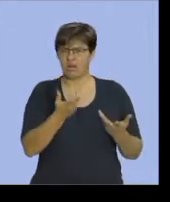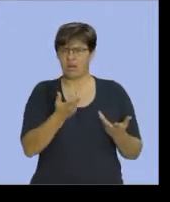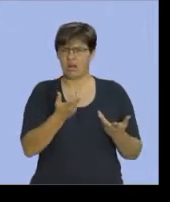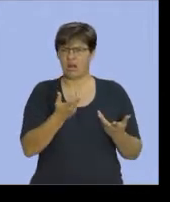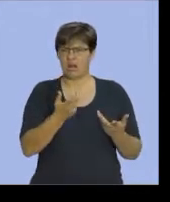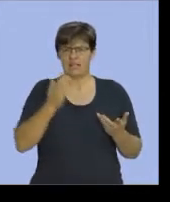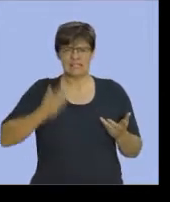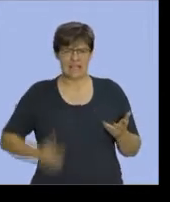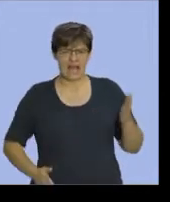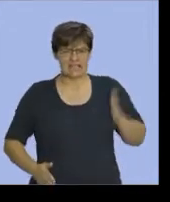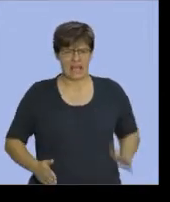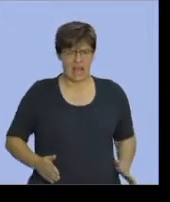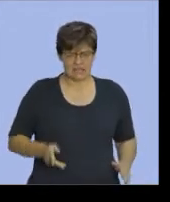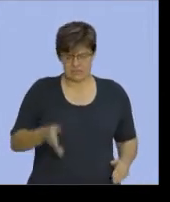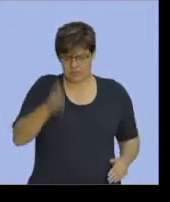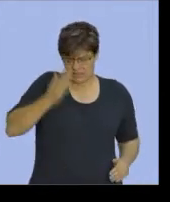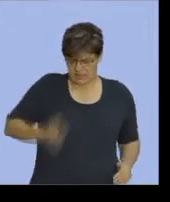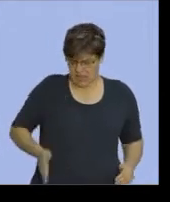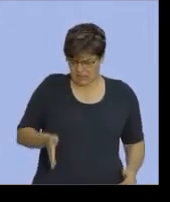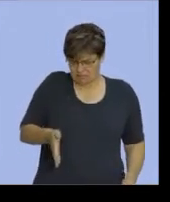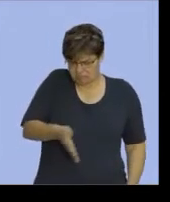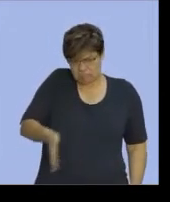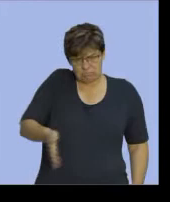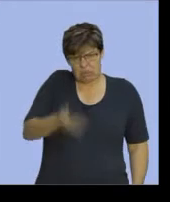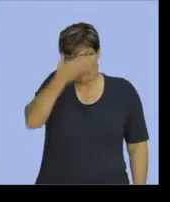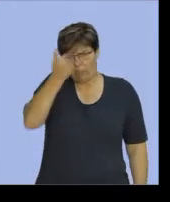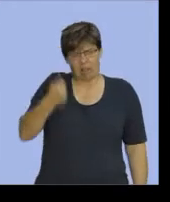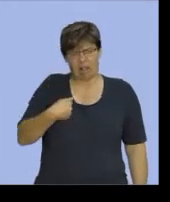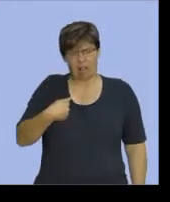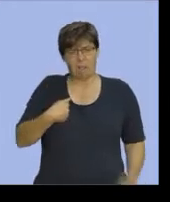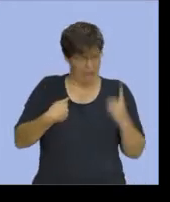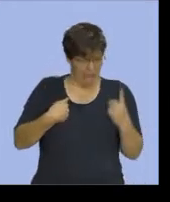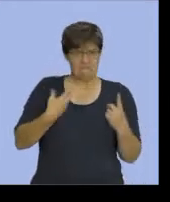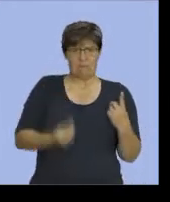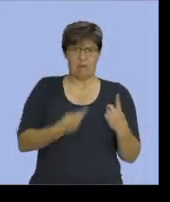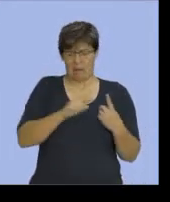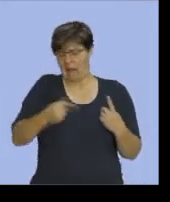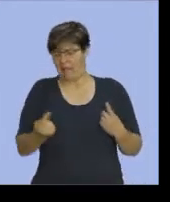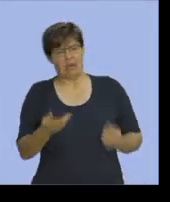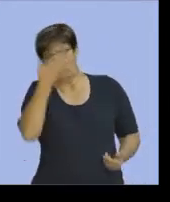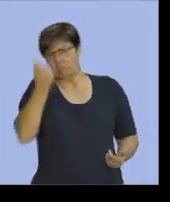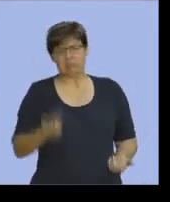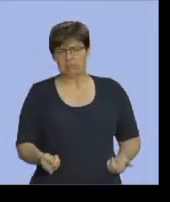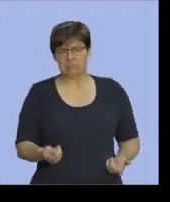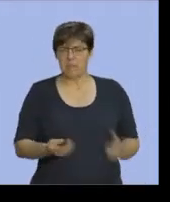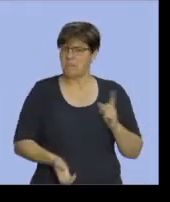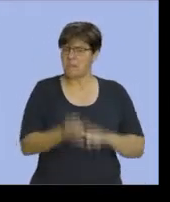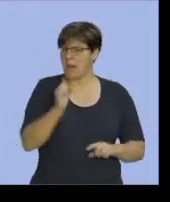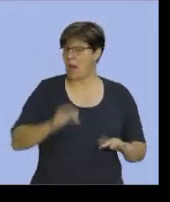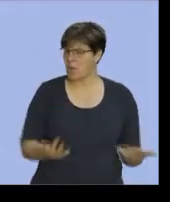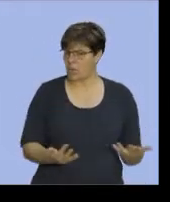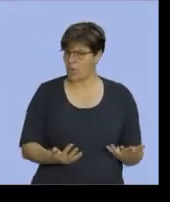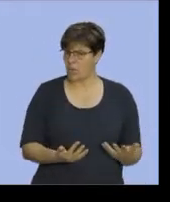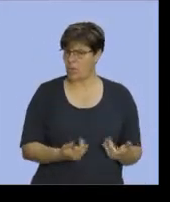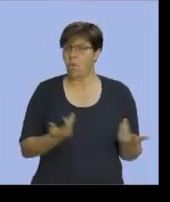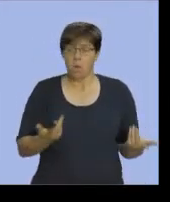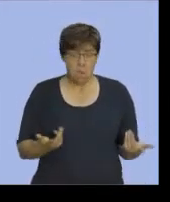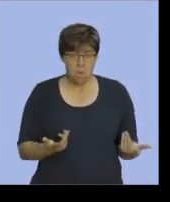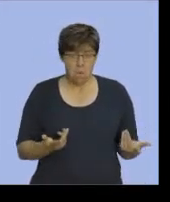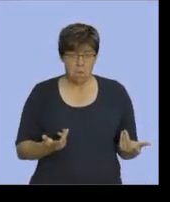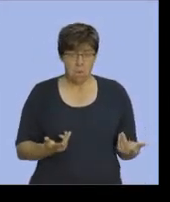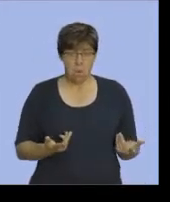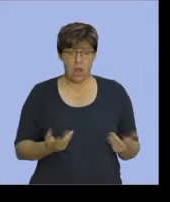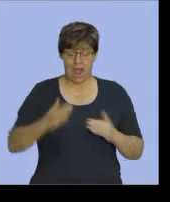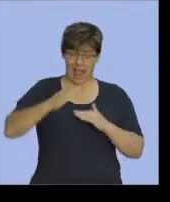two sides? This must be two sides. And also to find an unknown side when given a side and